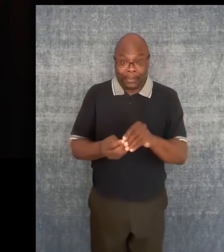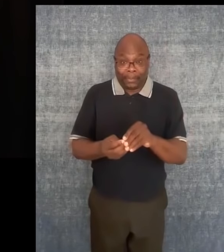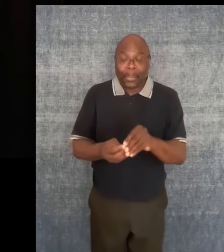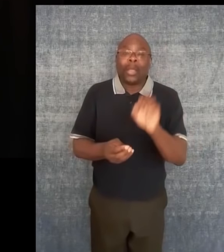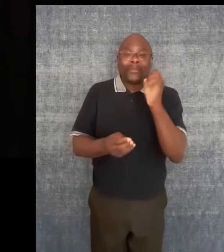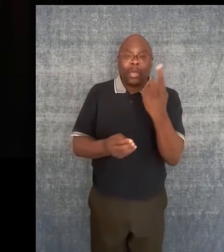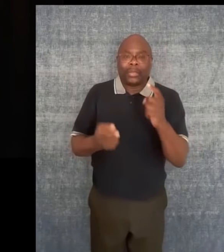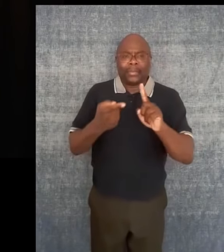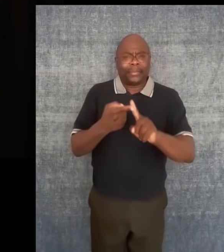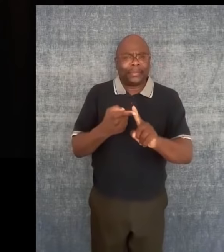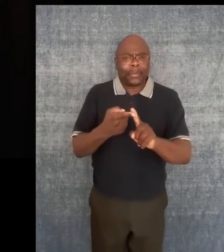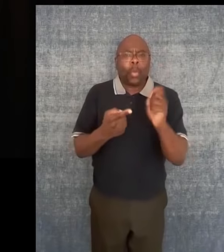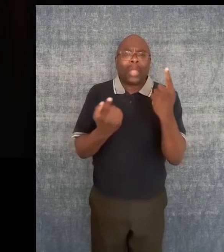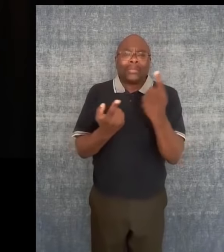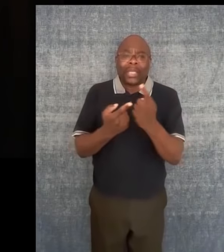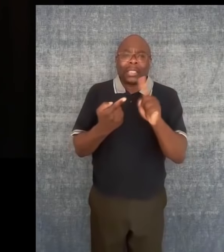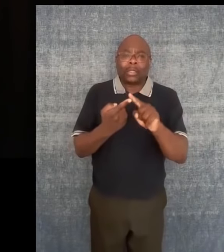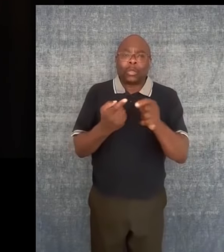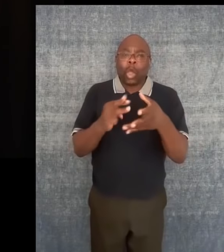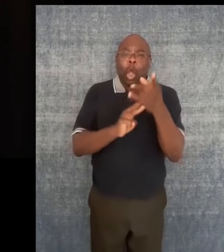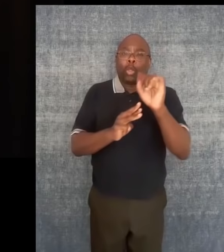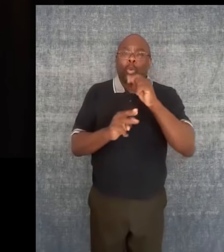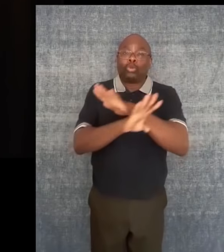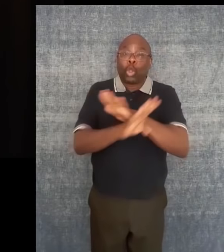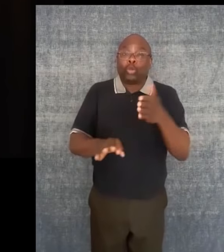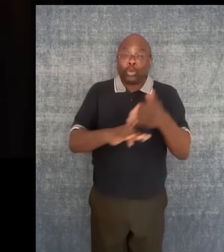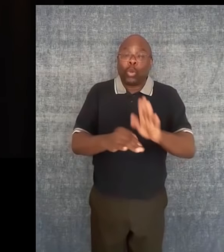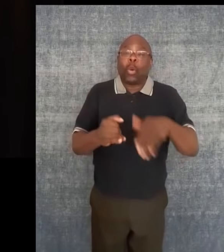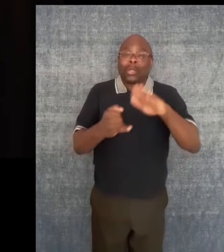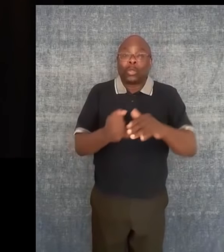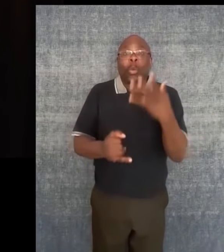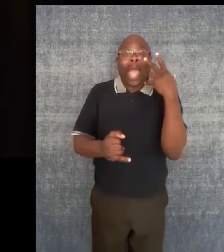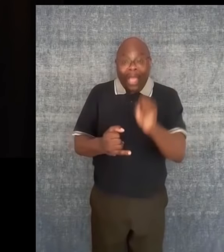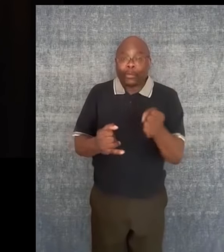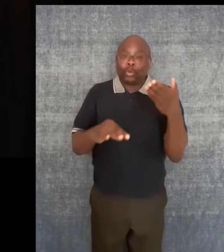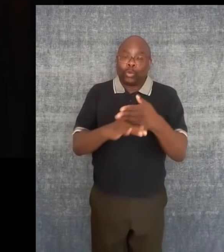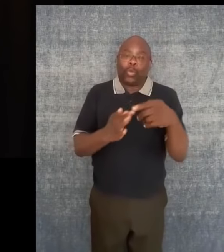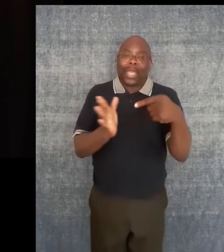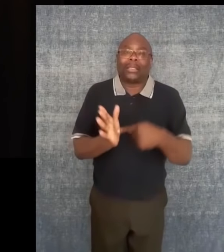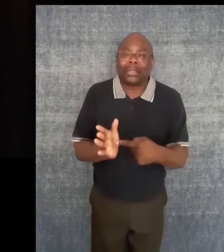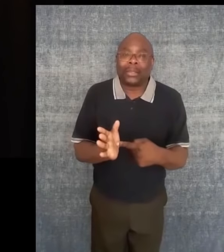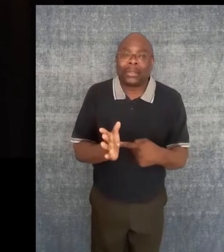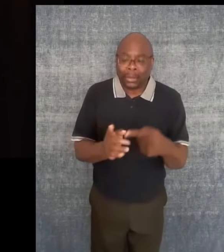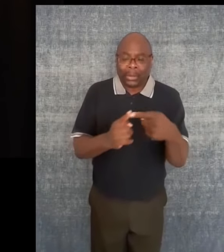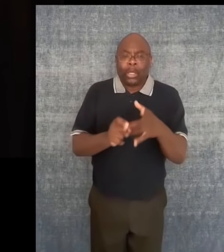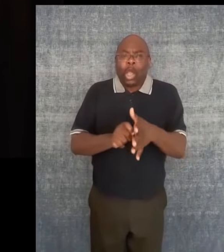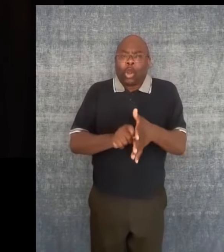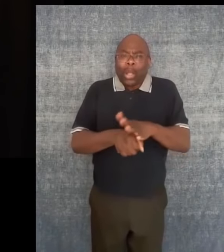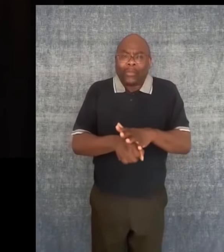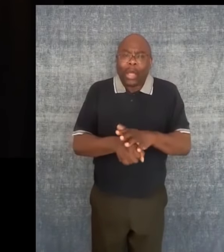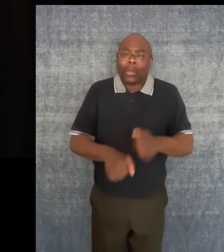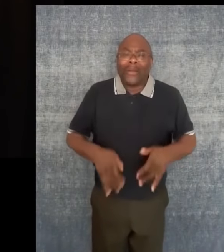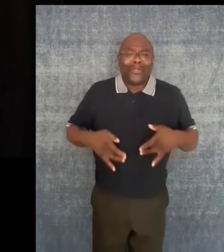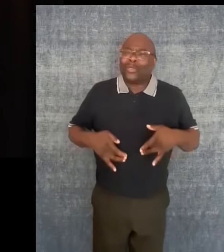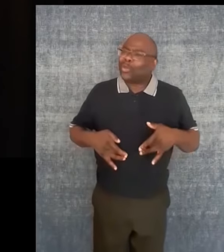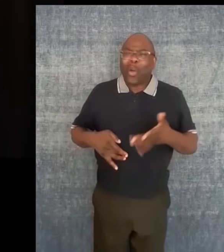So first of all, one thing God won't do until he has to. The coronavirus, in my opinion,